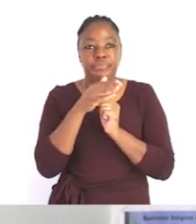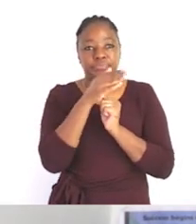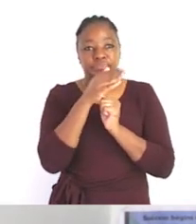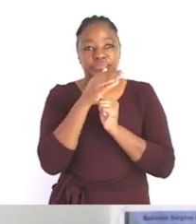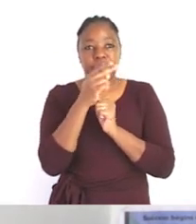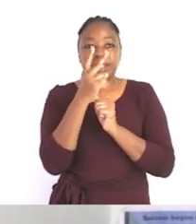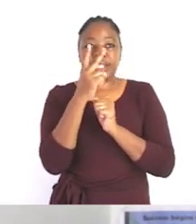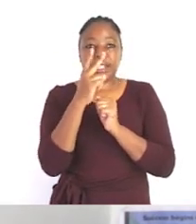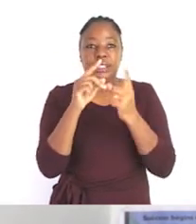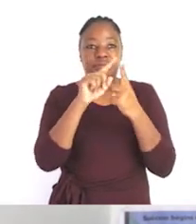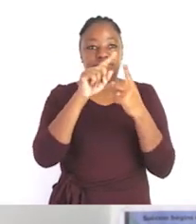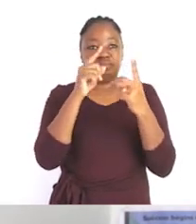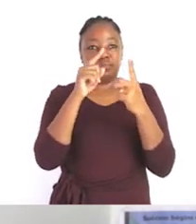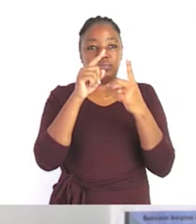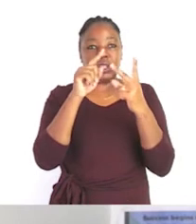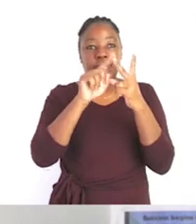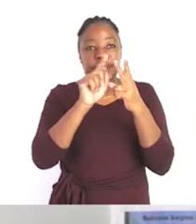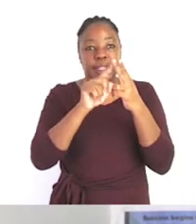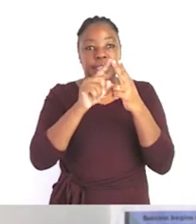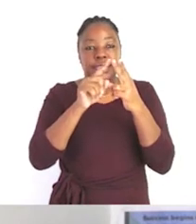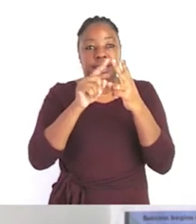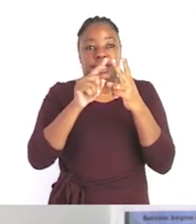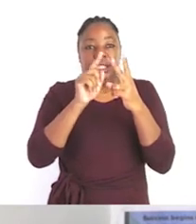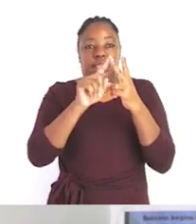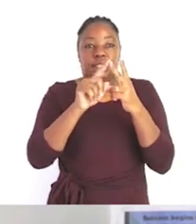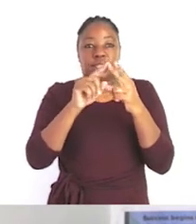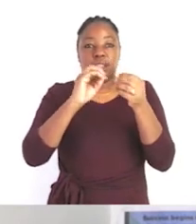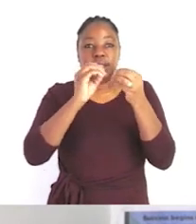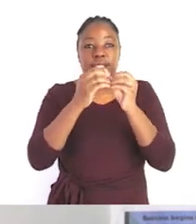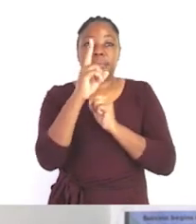digit. Let's take a look at 62. We have